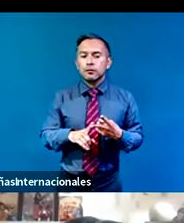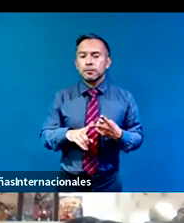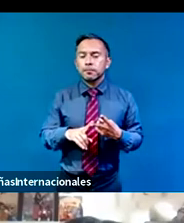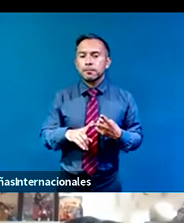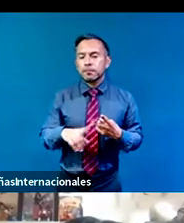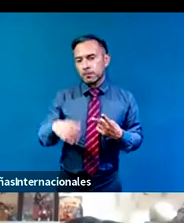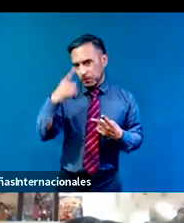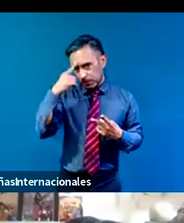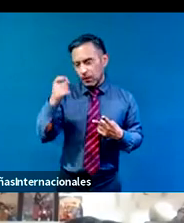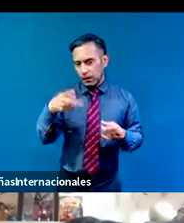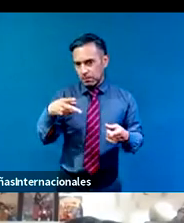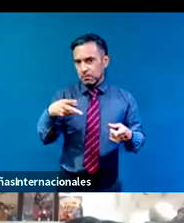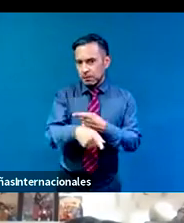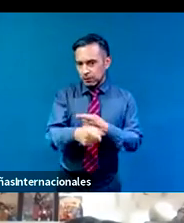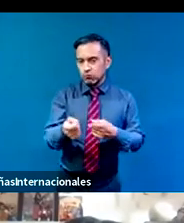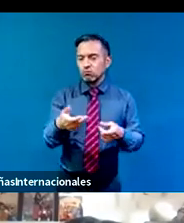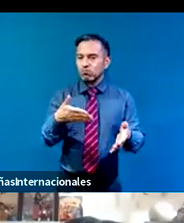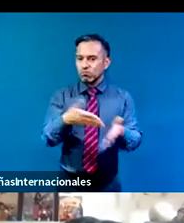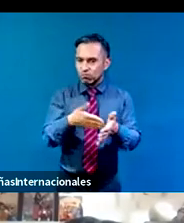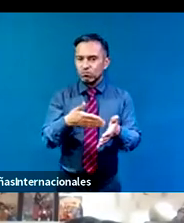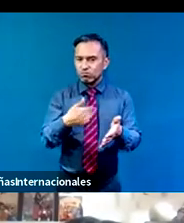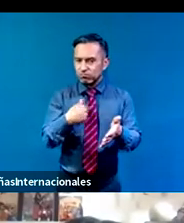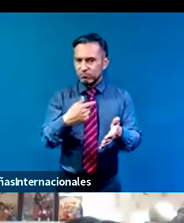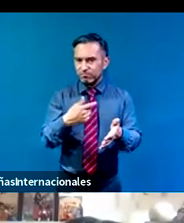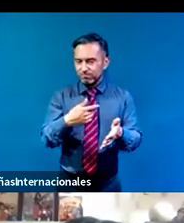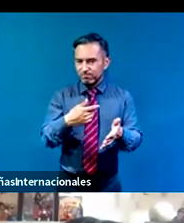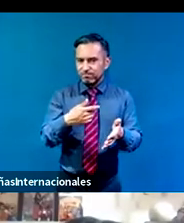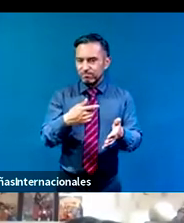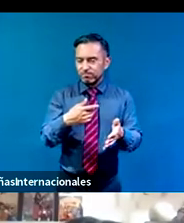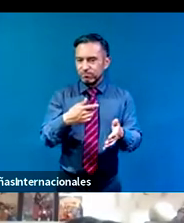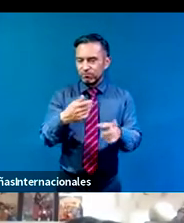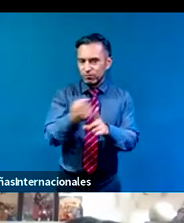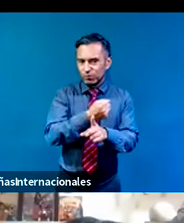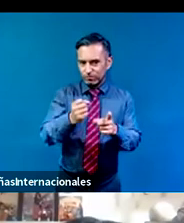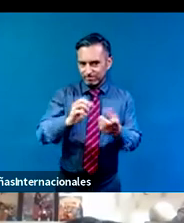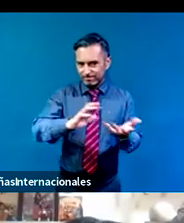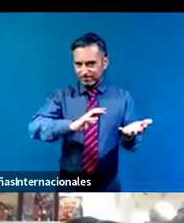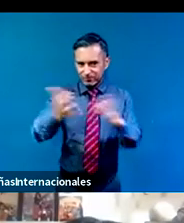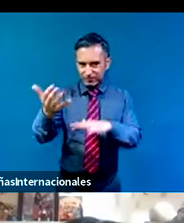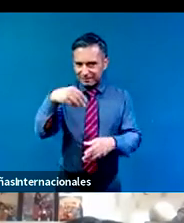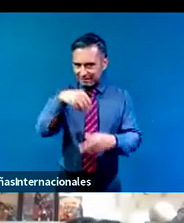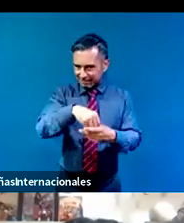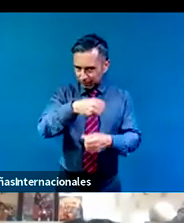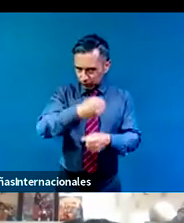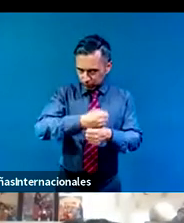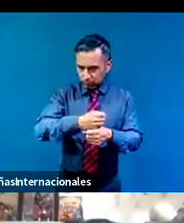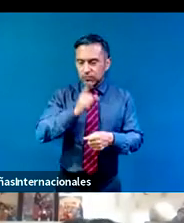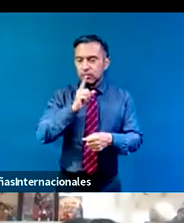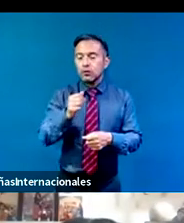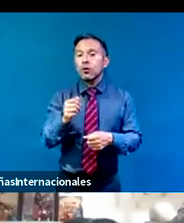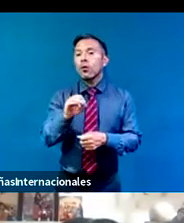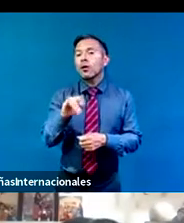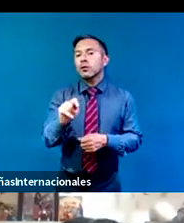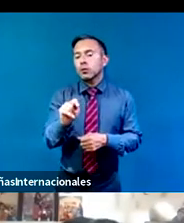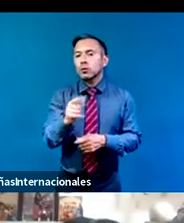workplace and violence in the workplace, or earlier, the ILO Convention 189 on the rights of